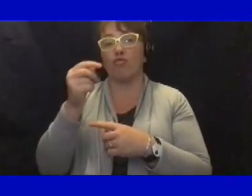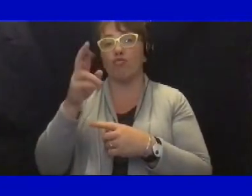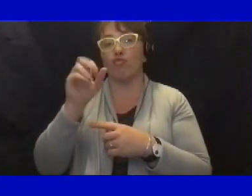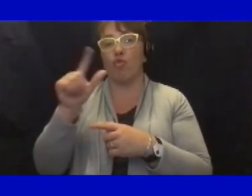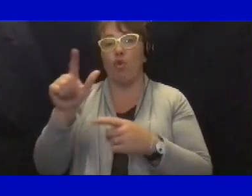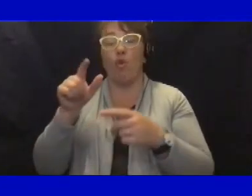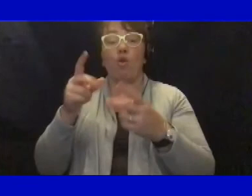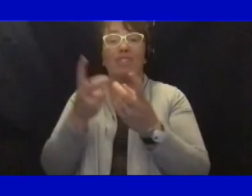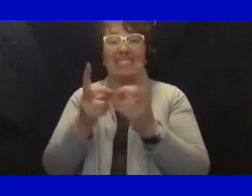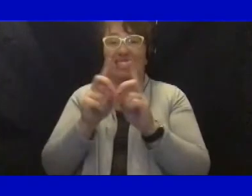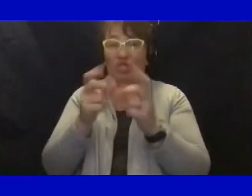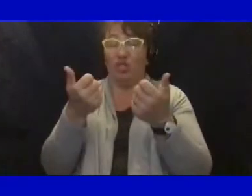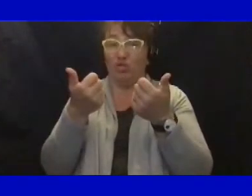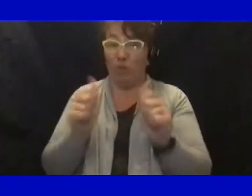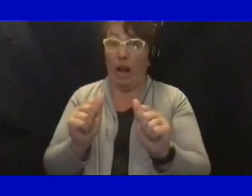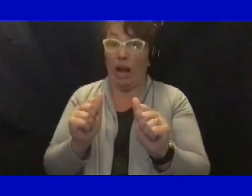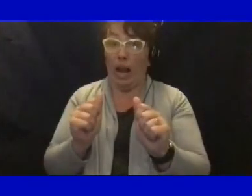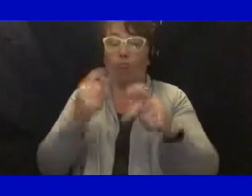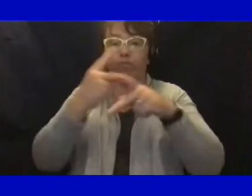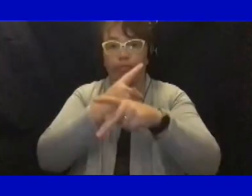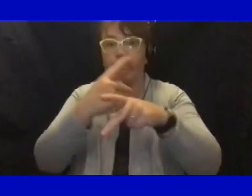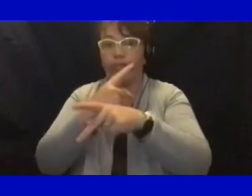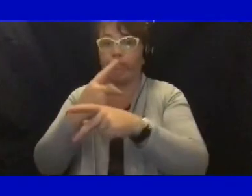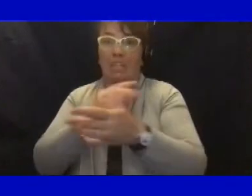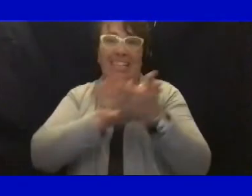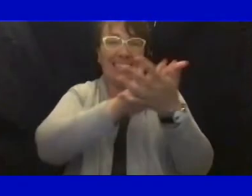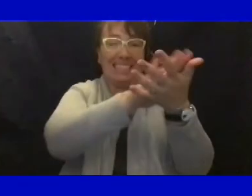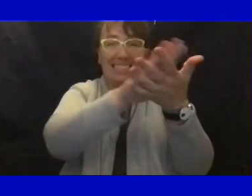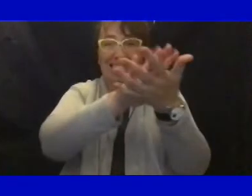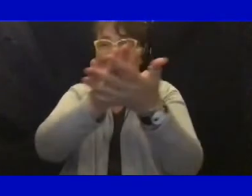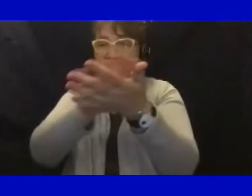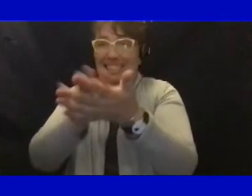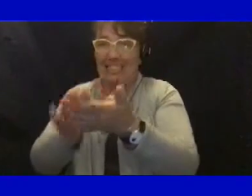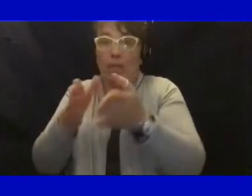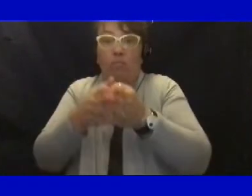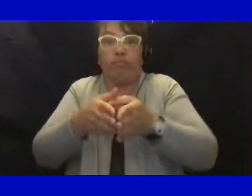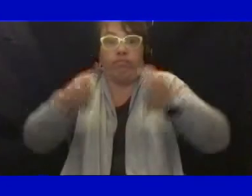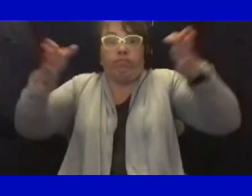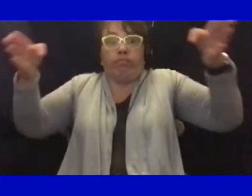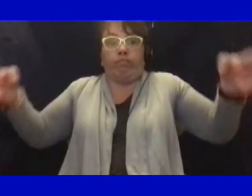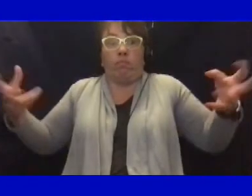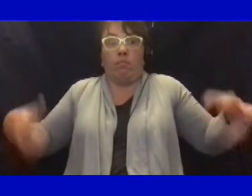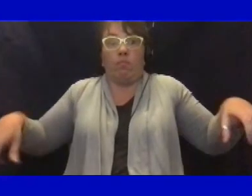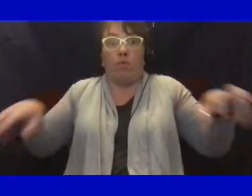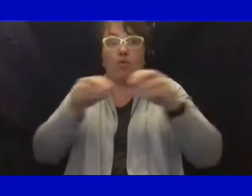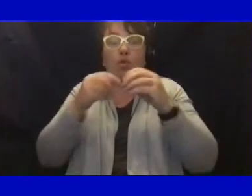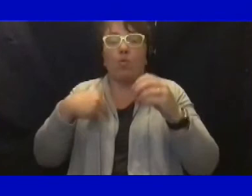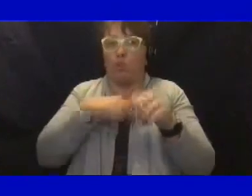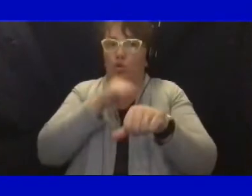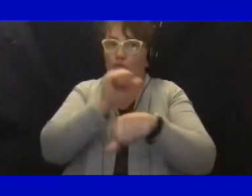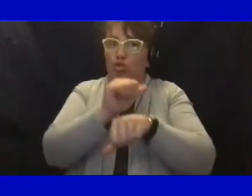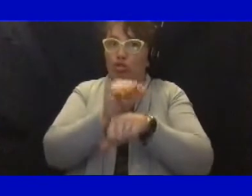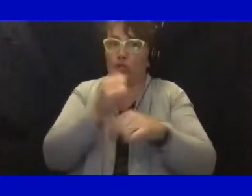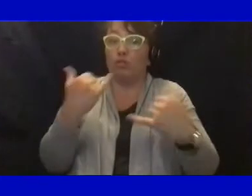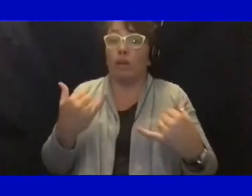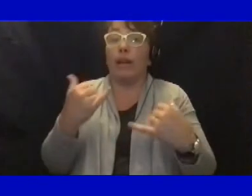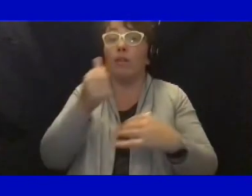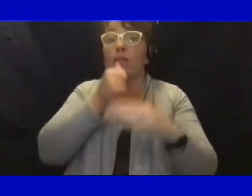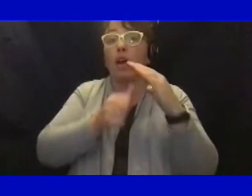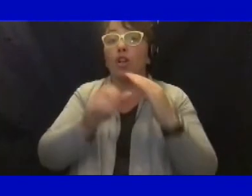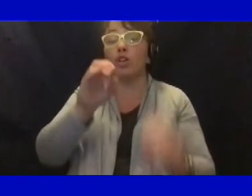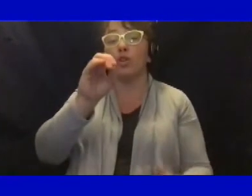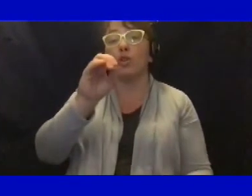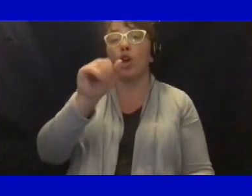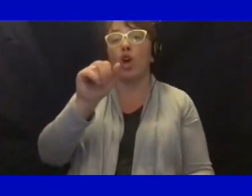multiple projects. We're cleaning out the channels and expanding their capacity. This is some work we're doing under Oak Valley Bridge. We're